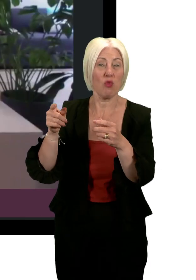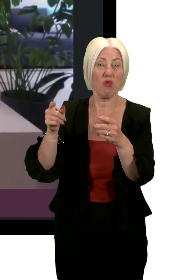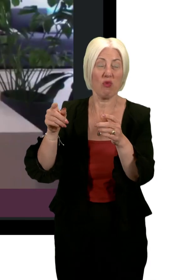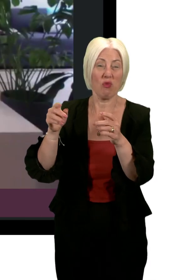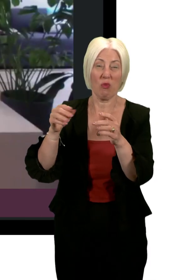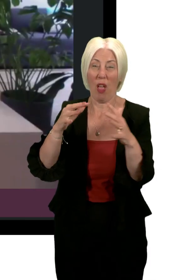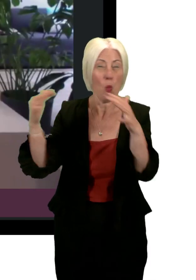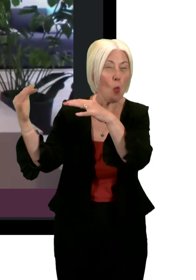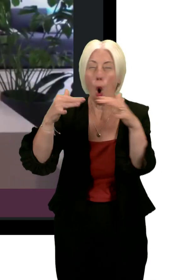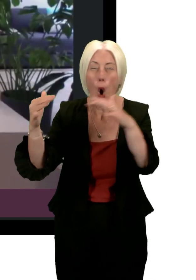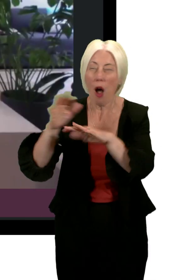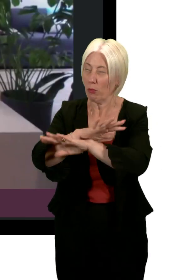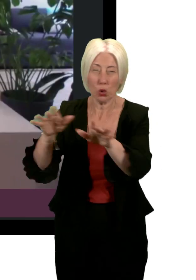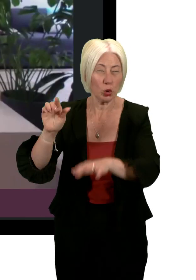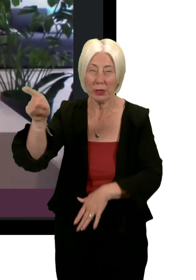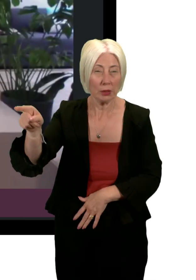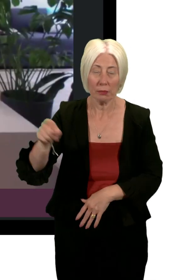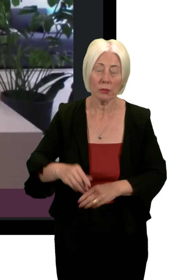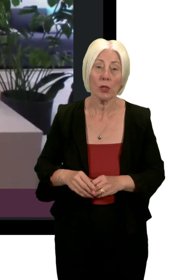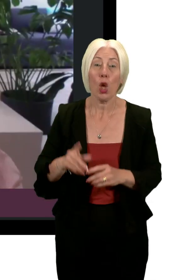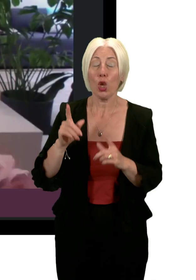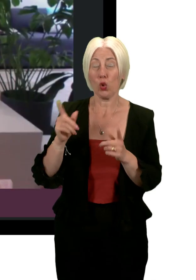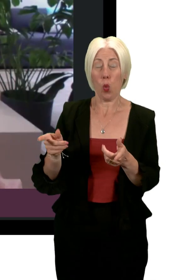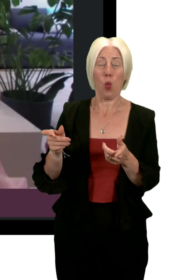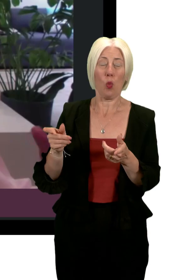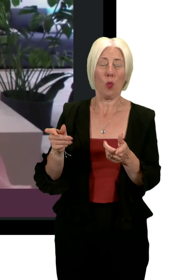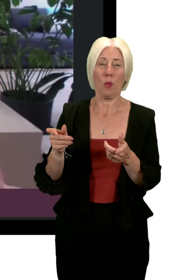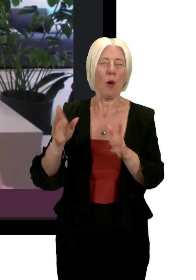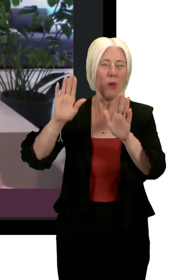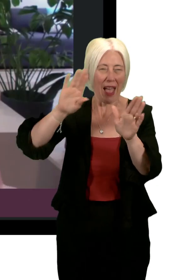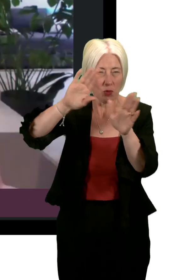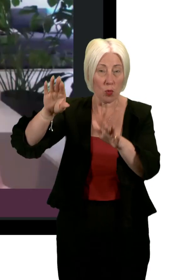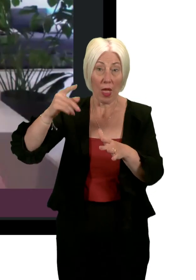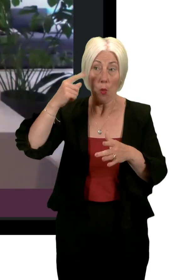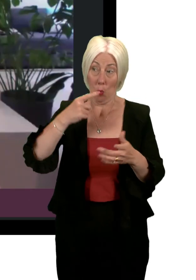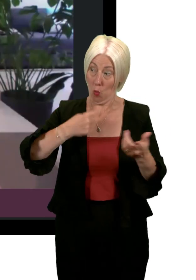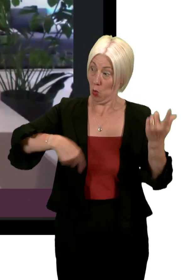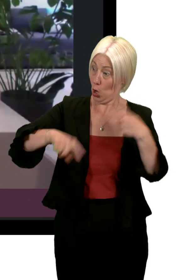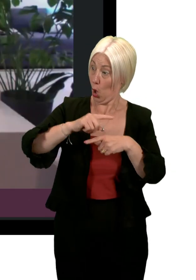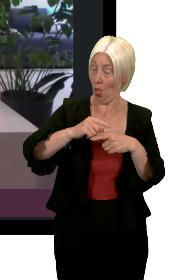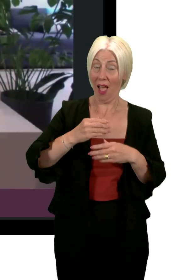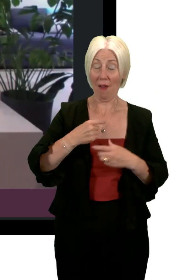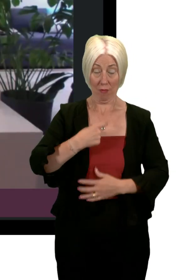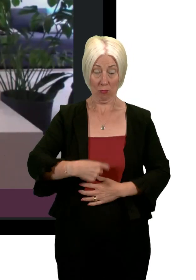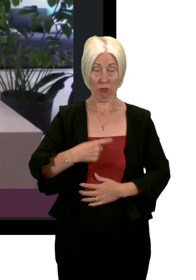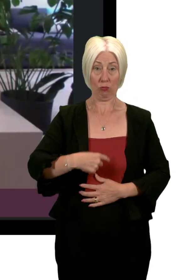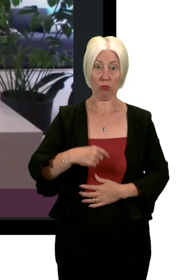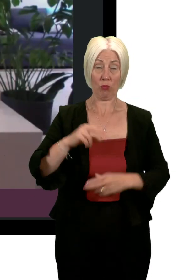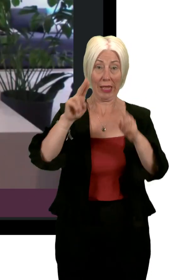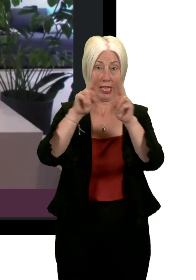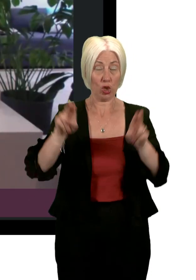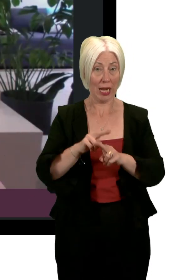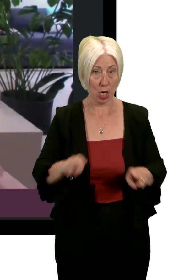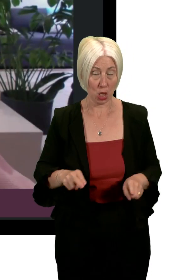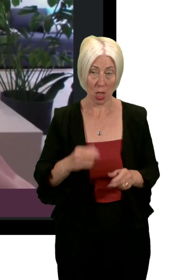there should be a peacekeeping force in there. So we have an international role. Governments certainly should be playing their part